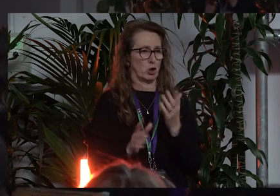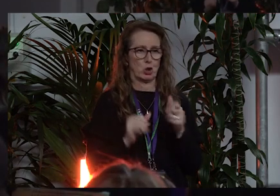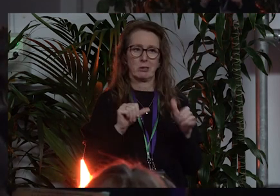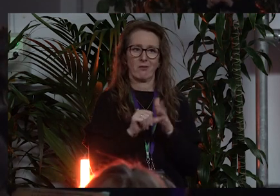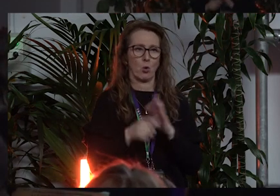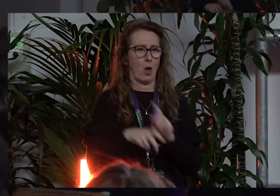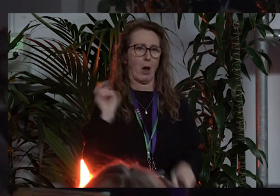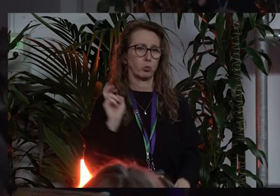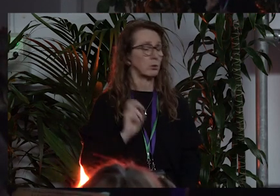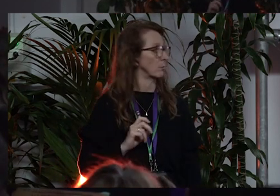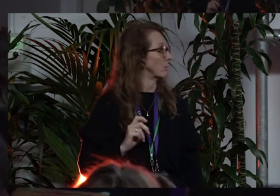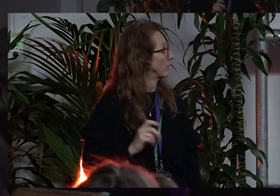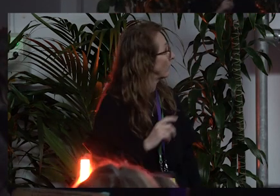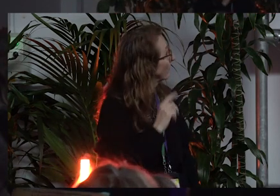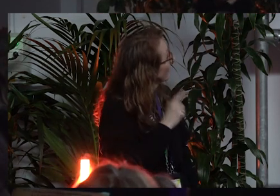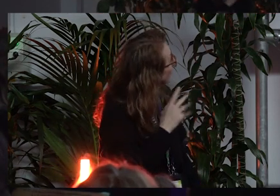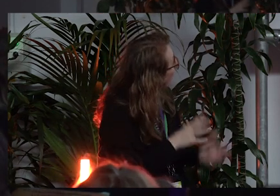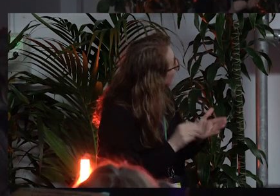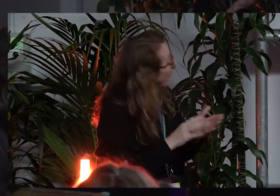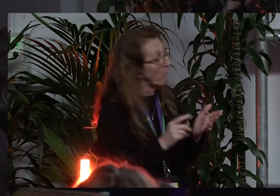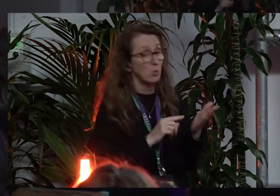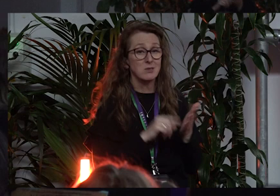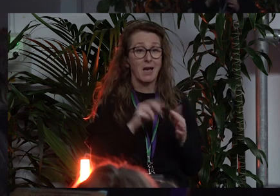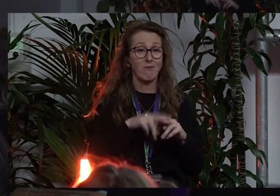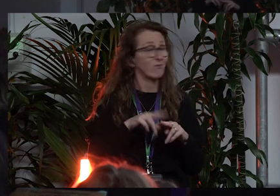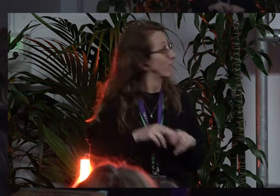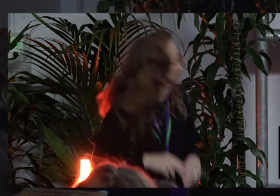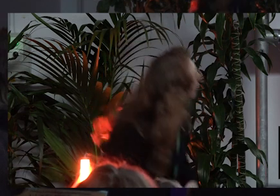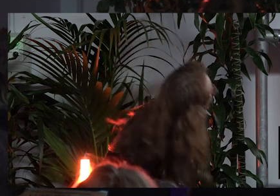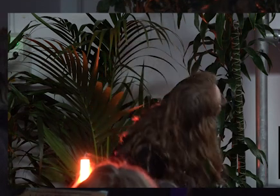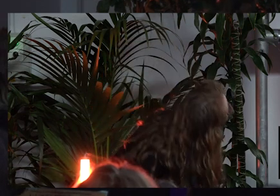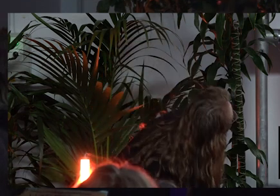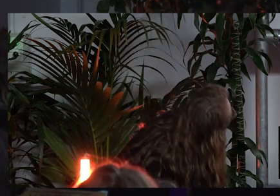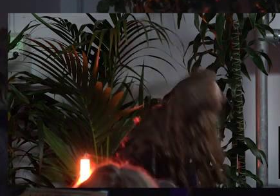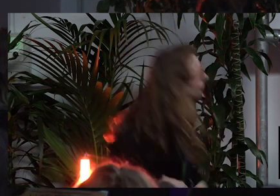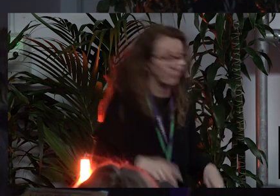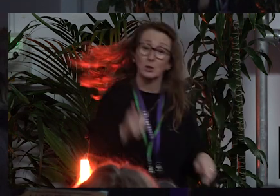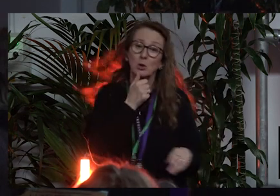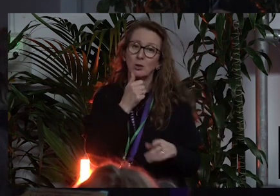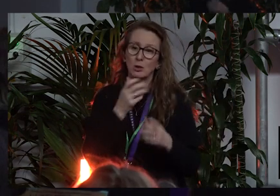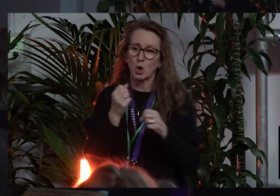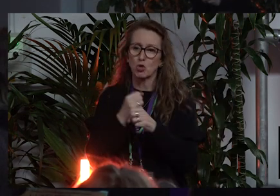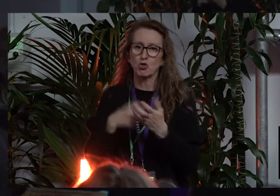Another example here is teff. Teff is a grain that's used for